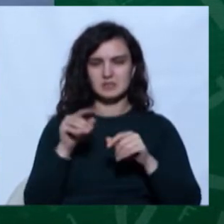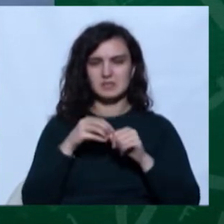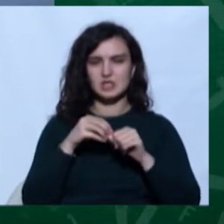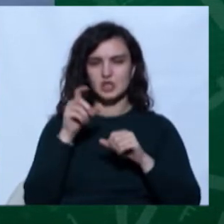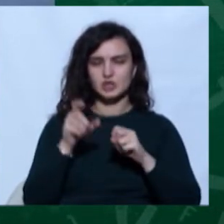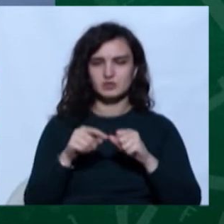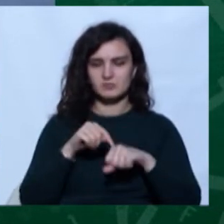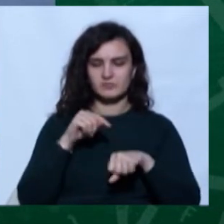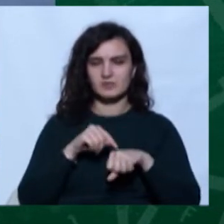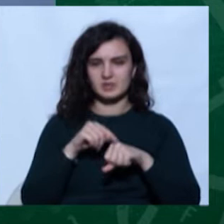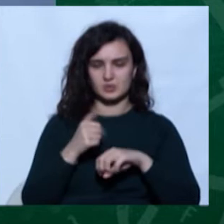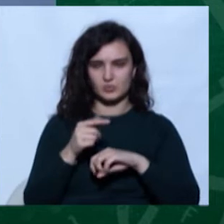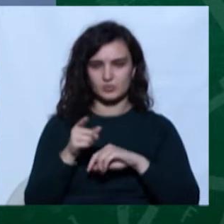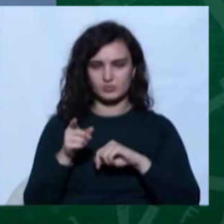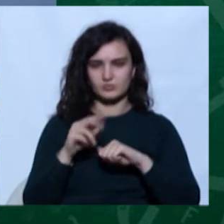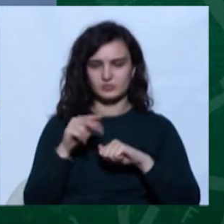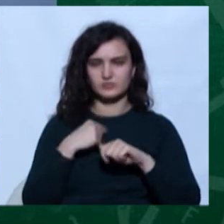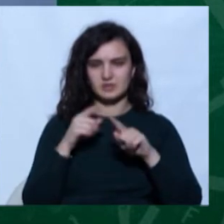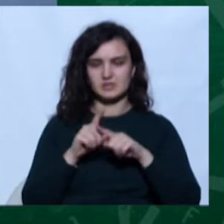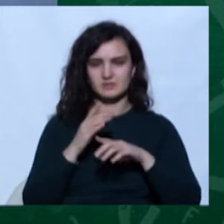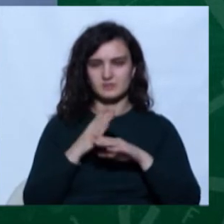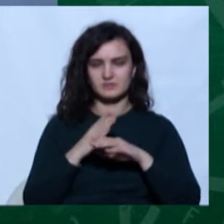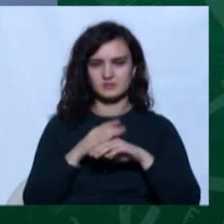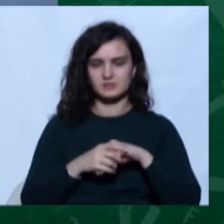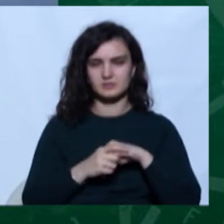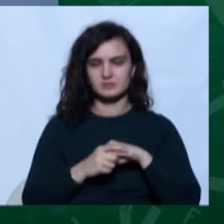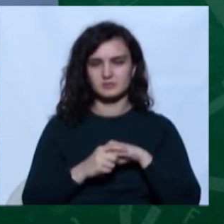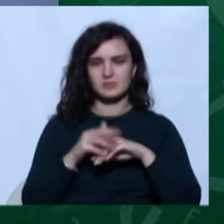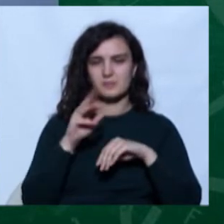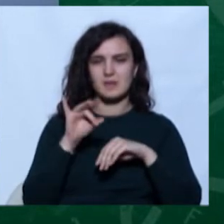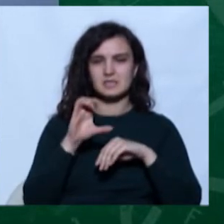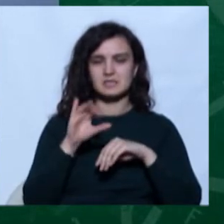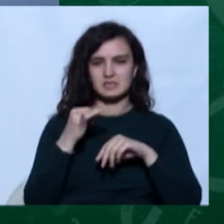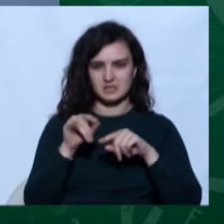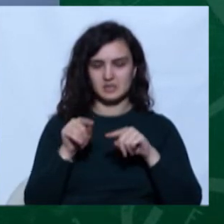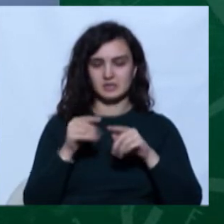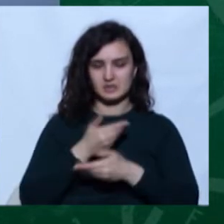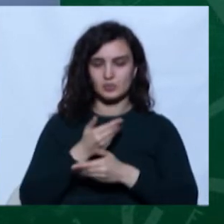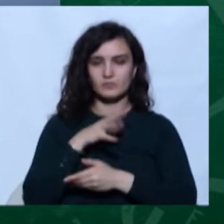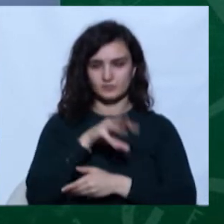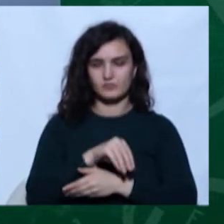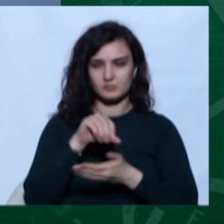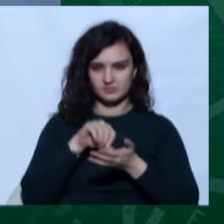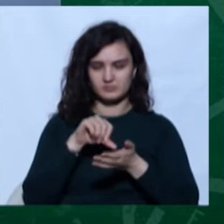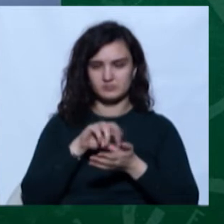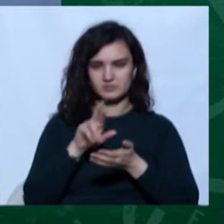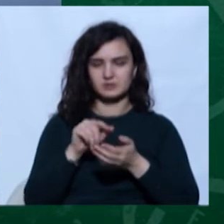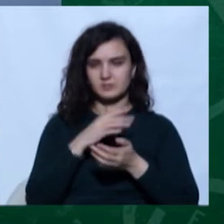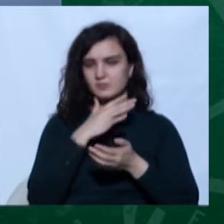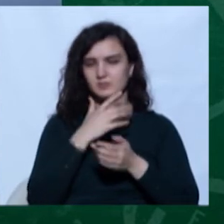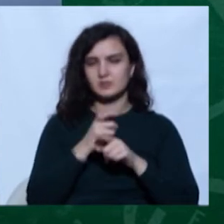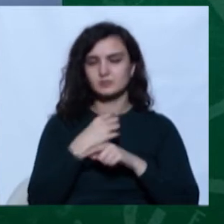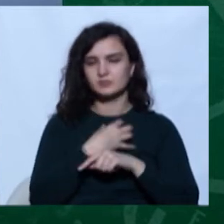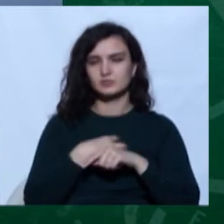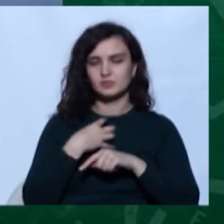and sailing skills. We also have Marseille, which is the town the characters live in, and most